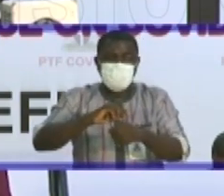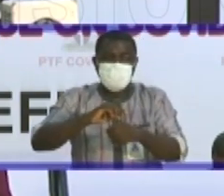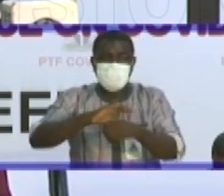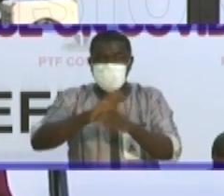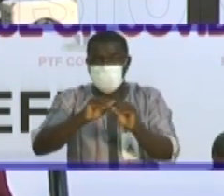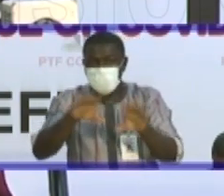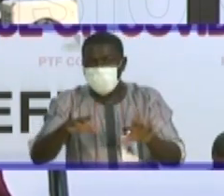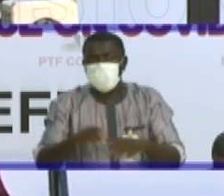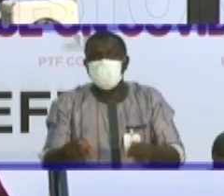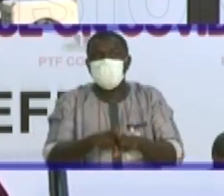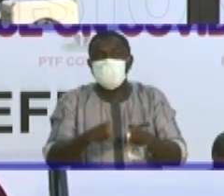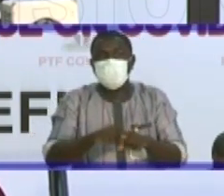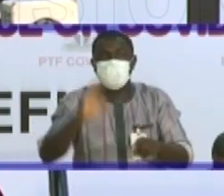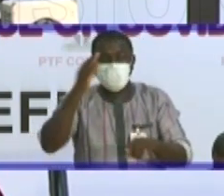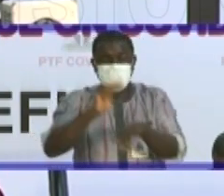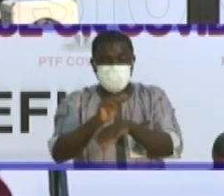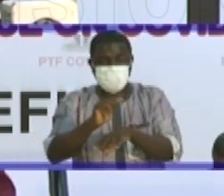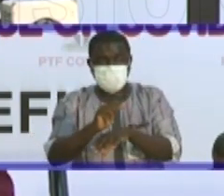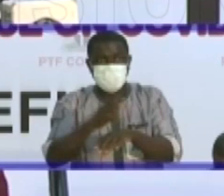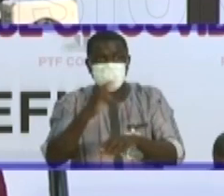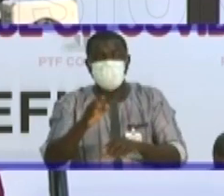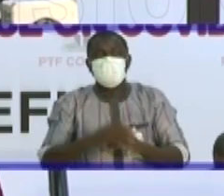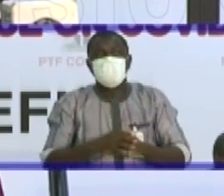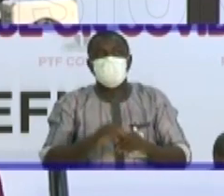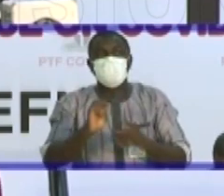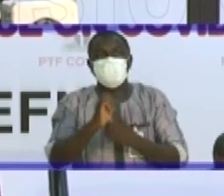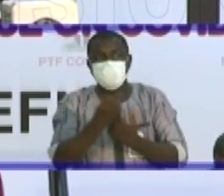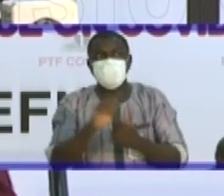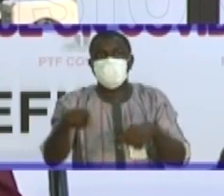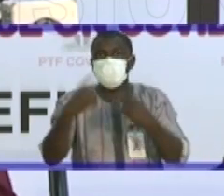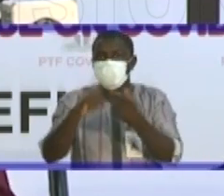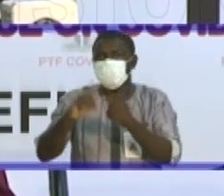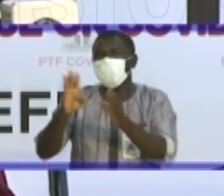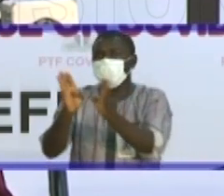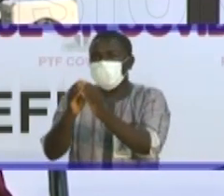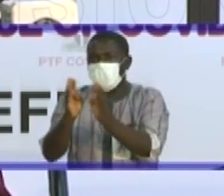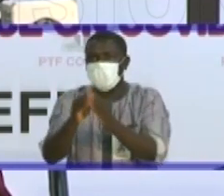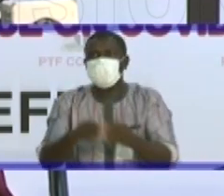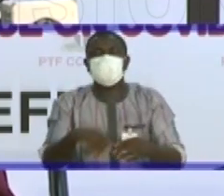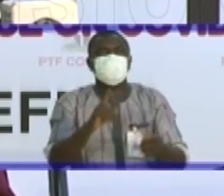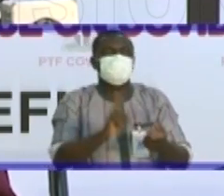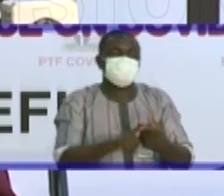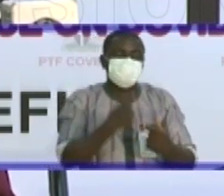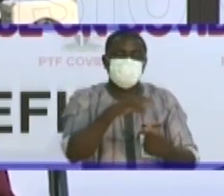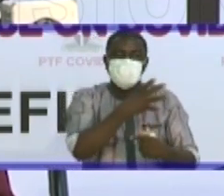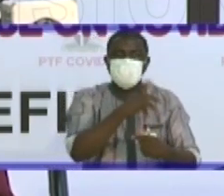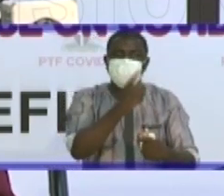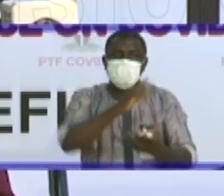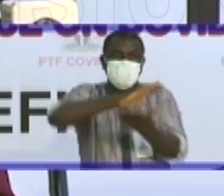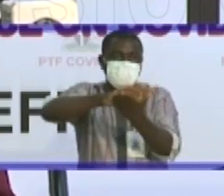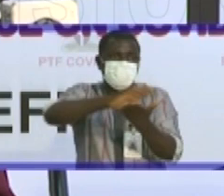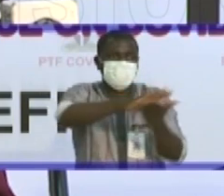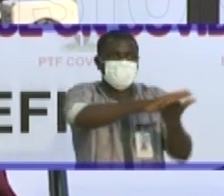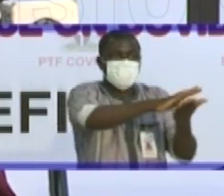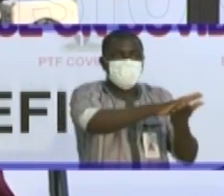Environment decontaminates whole areas of town. If you have seen them in some clips or some movies, or or some